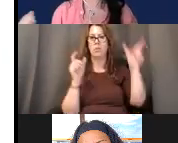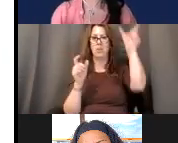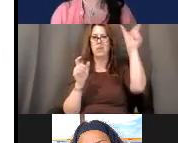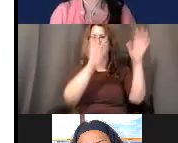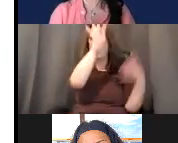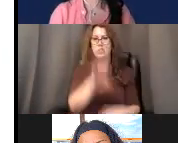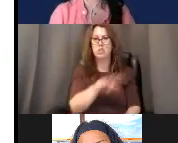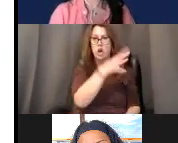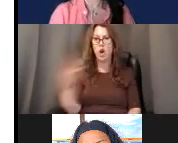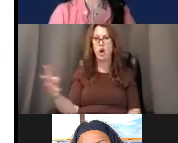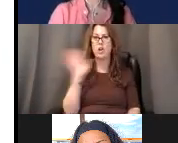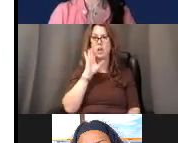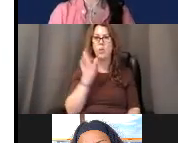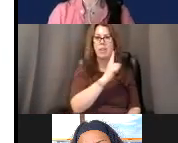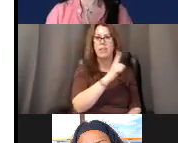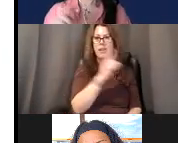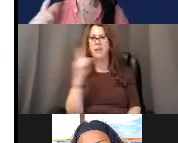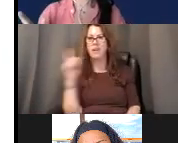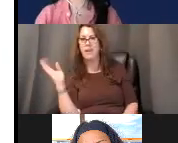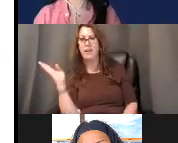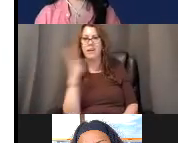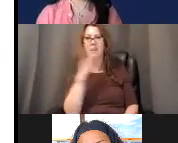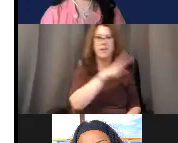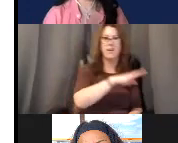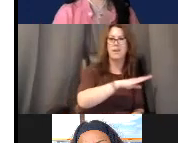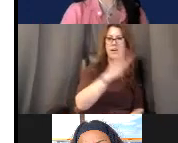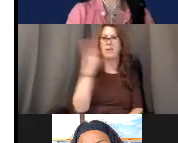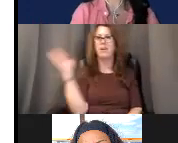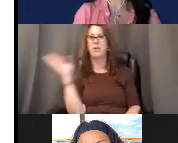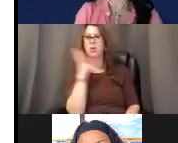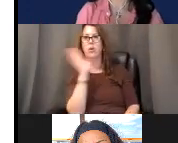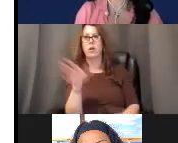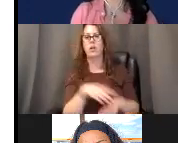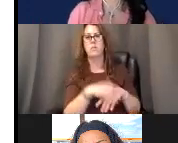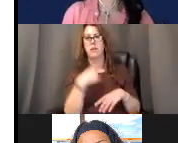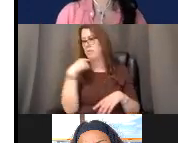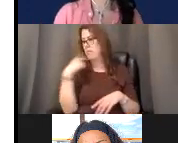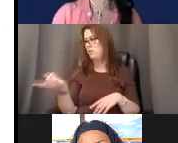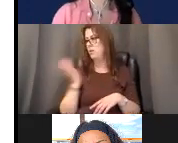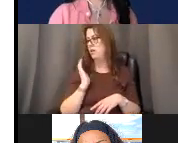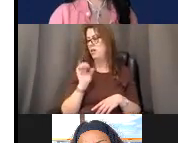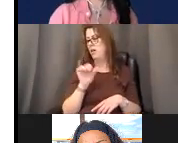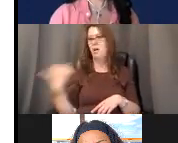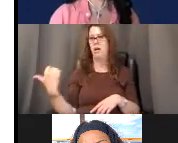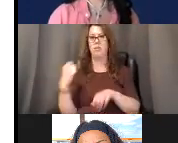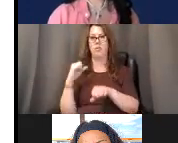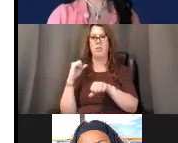of step forward. But I'm going to tell our colleague that you keep bringing up that example. I don't think they're going to appreciate